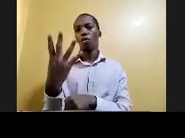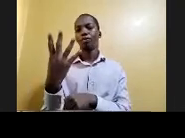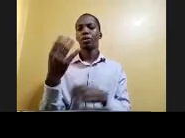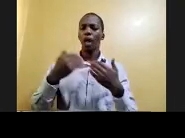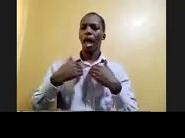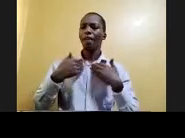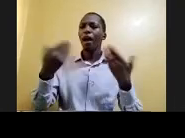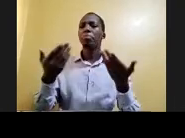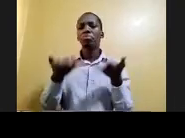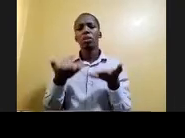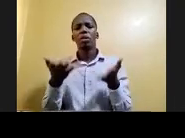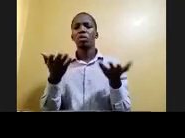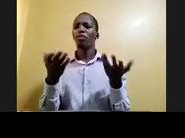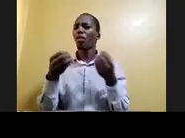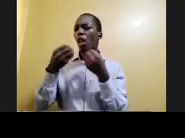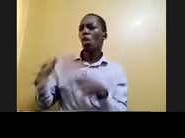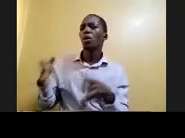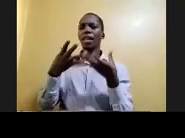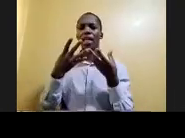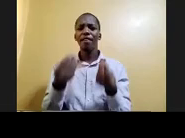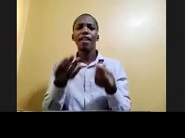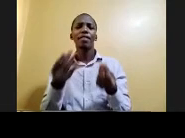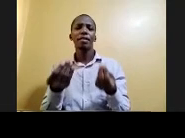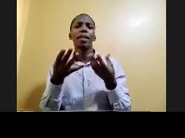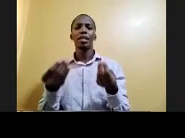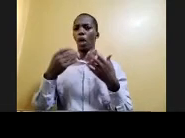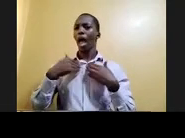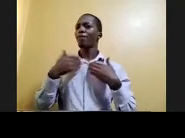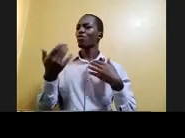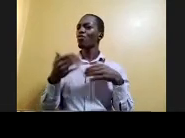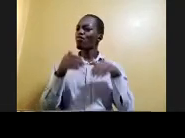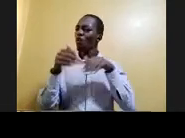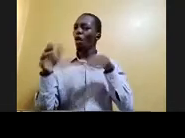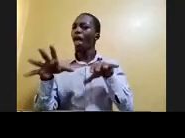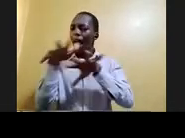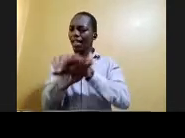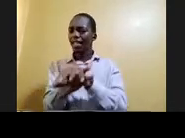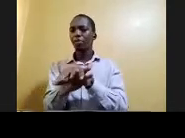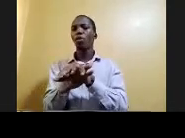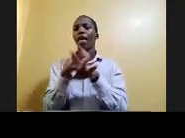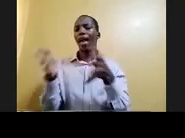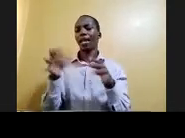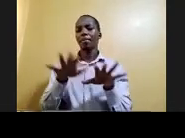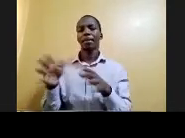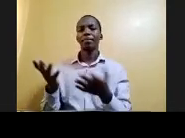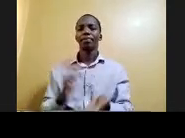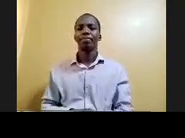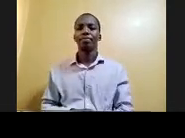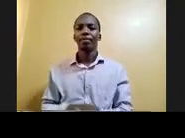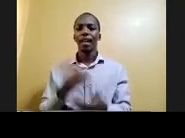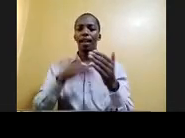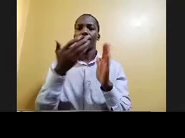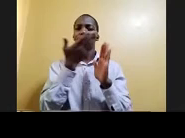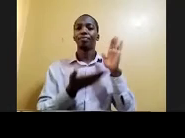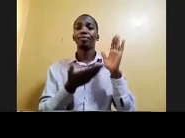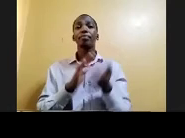the flexibility that you have at the moment to adapt to the local conditions. Next slide, please. Border